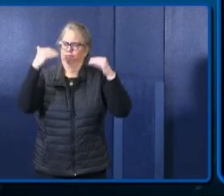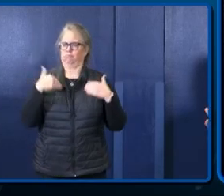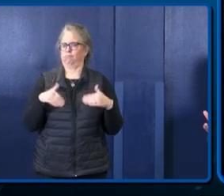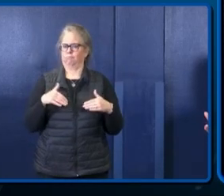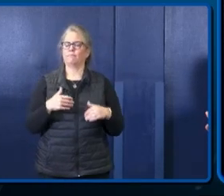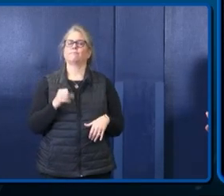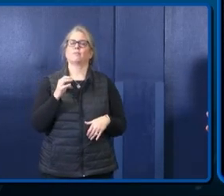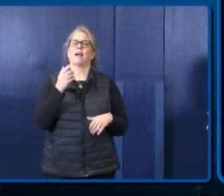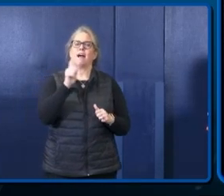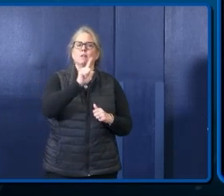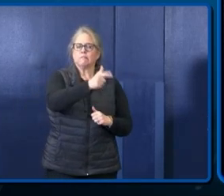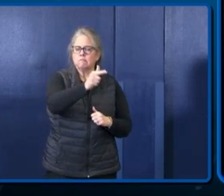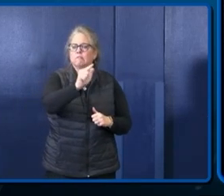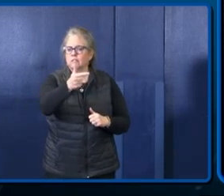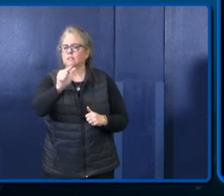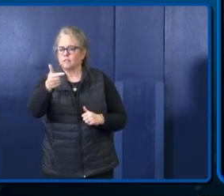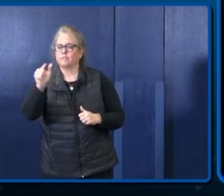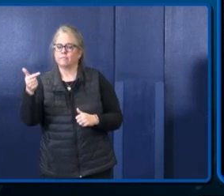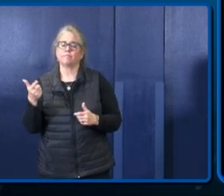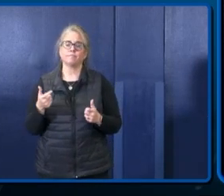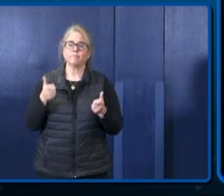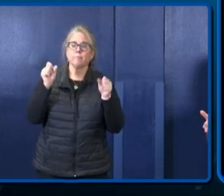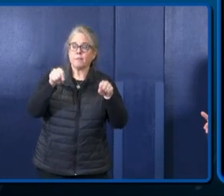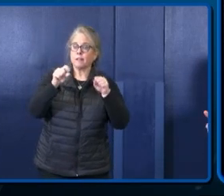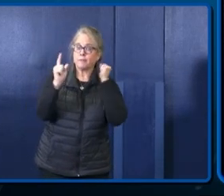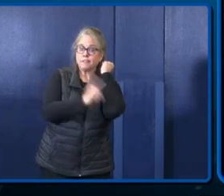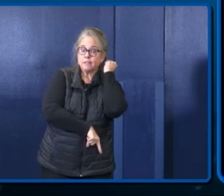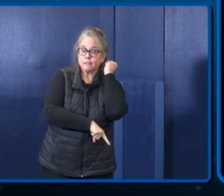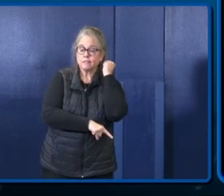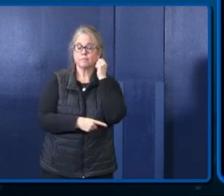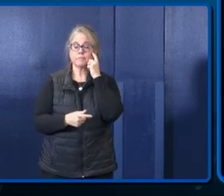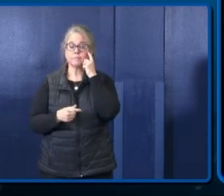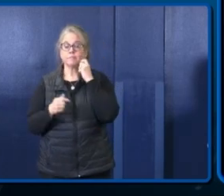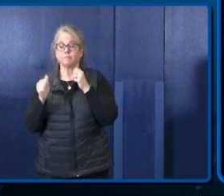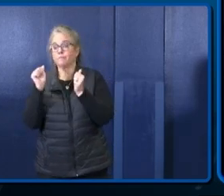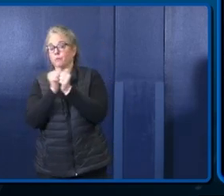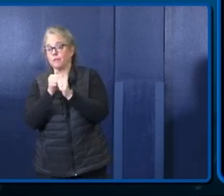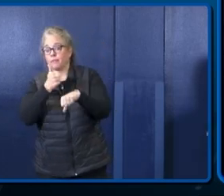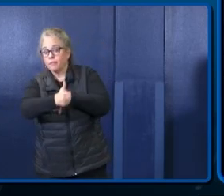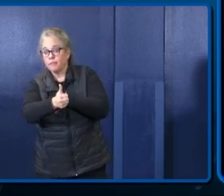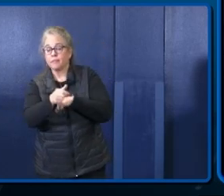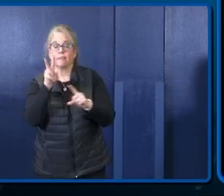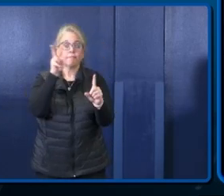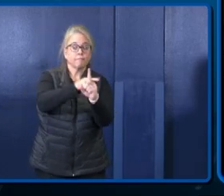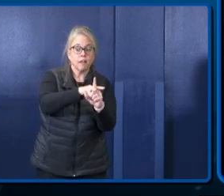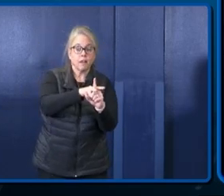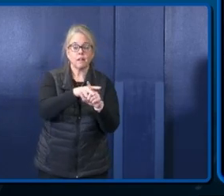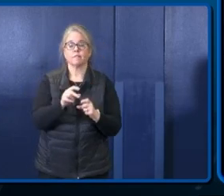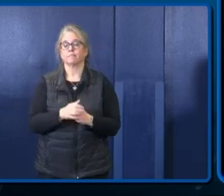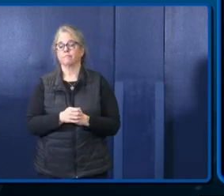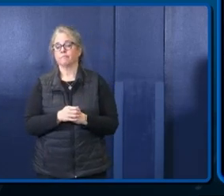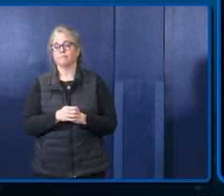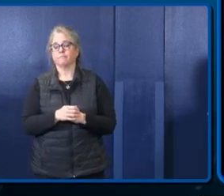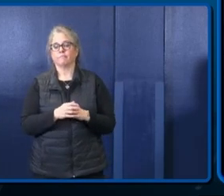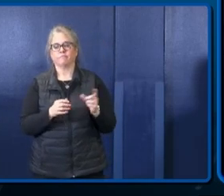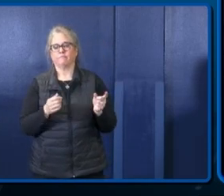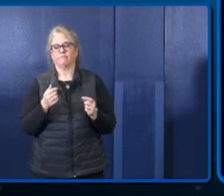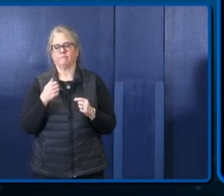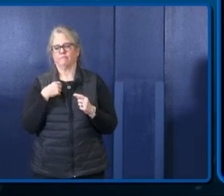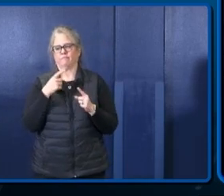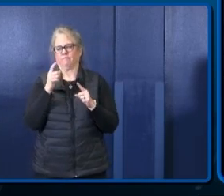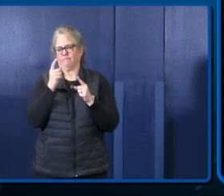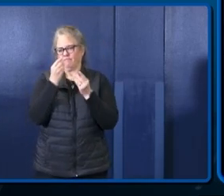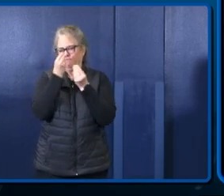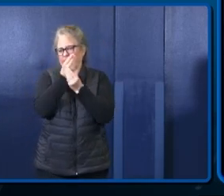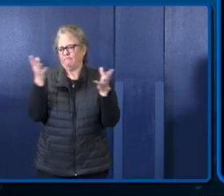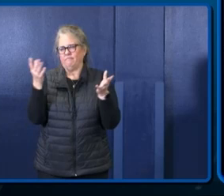are potential ultimate sentencing options with the charges that we filed? And then just answering questions that we can share with them about investigation and that